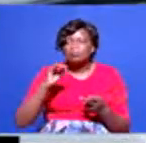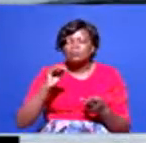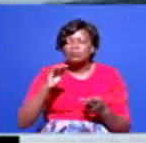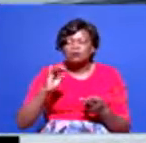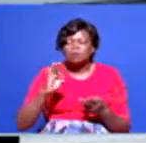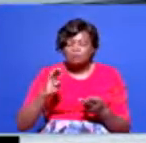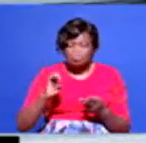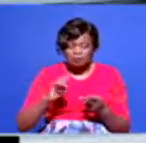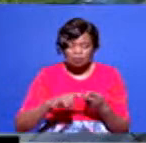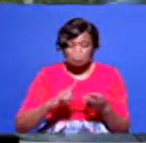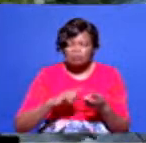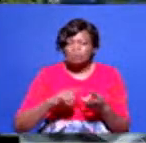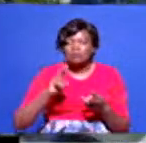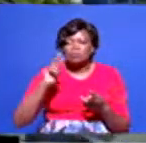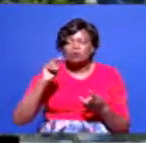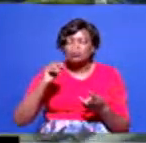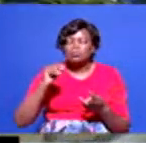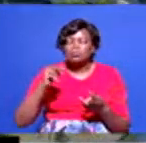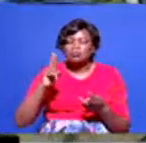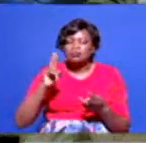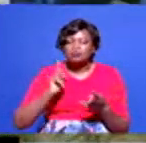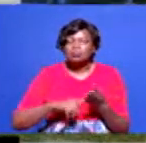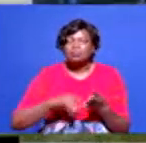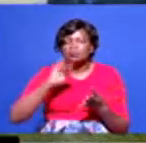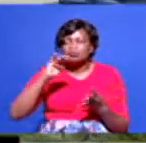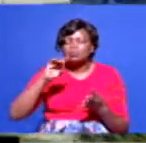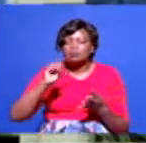and James Ongwae.